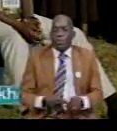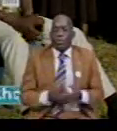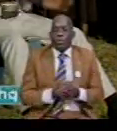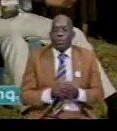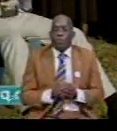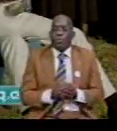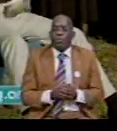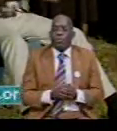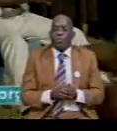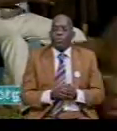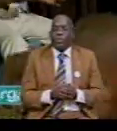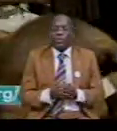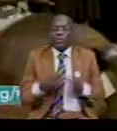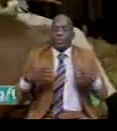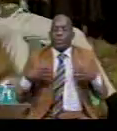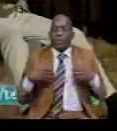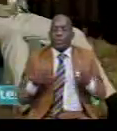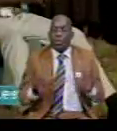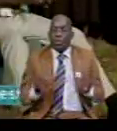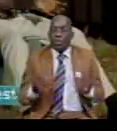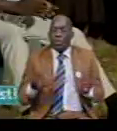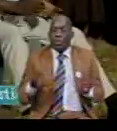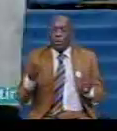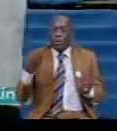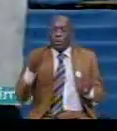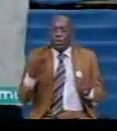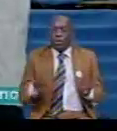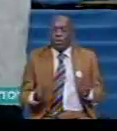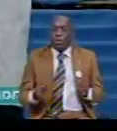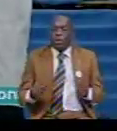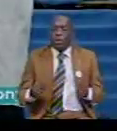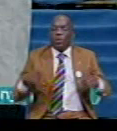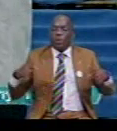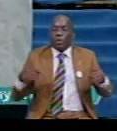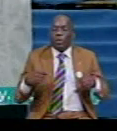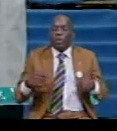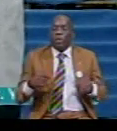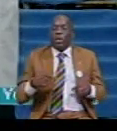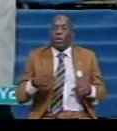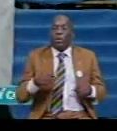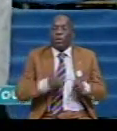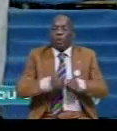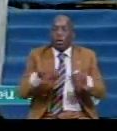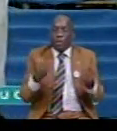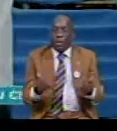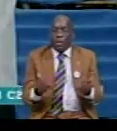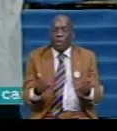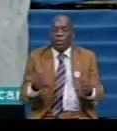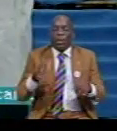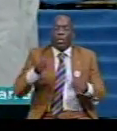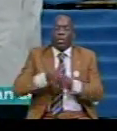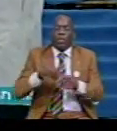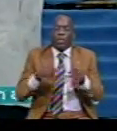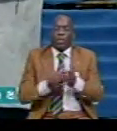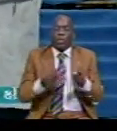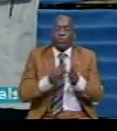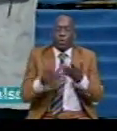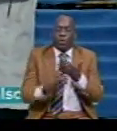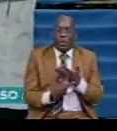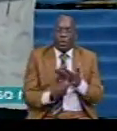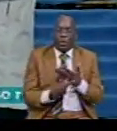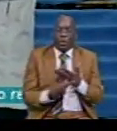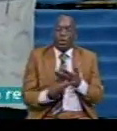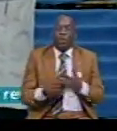left-sided in the heart region pain of a year, healed at Bielsa. But now, in this GCQ of Gomosho, sore throat